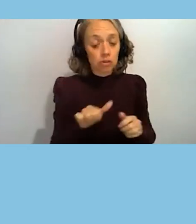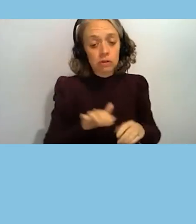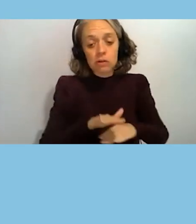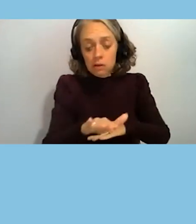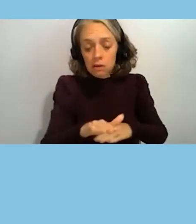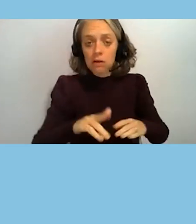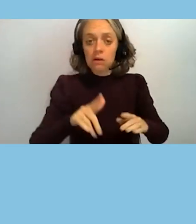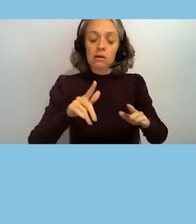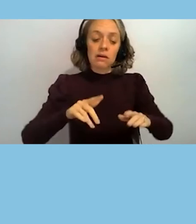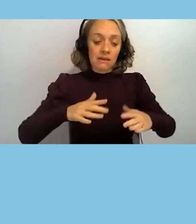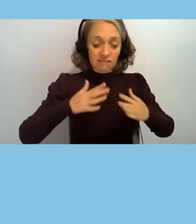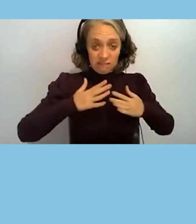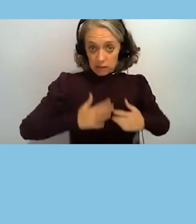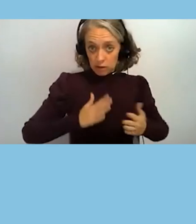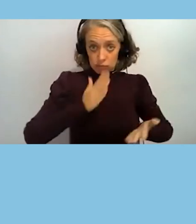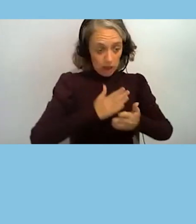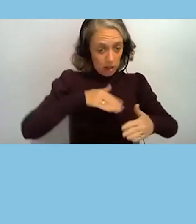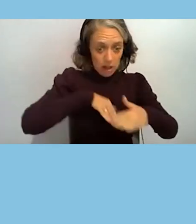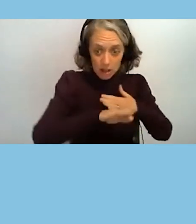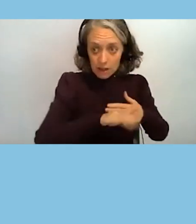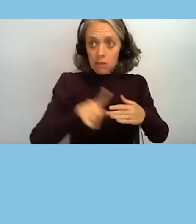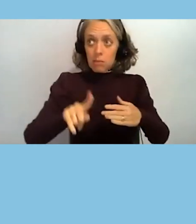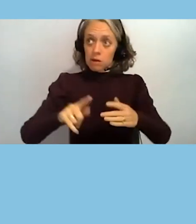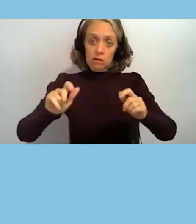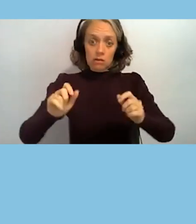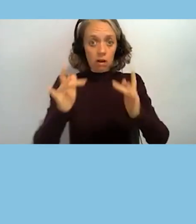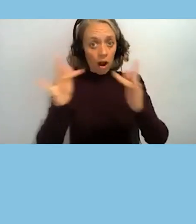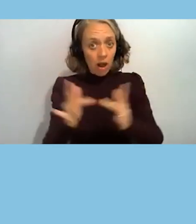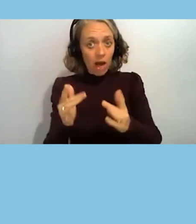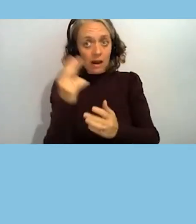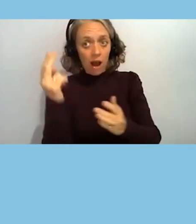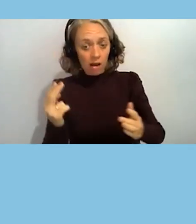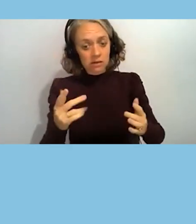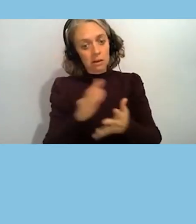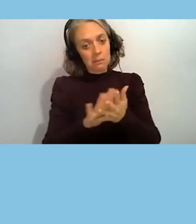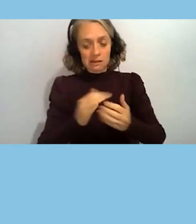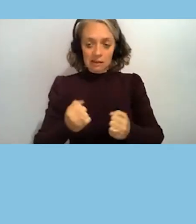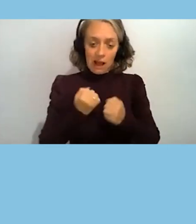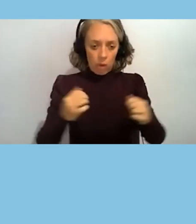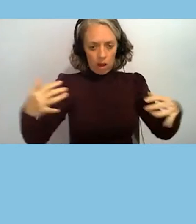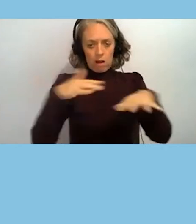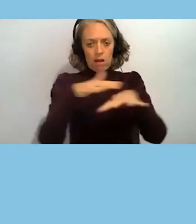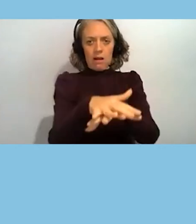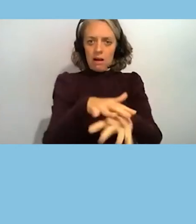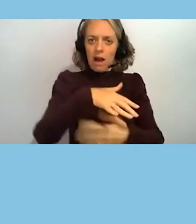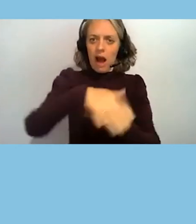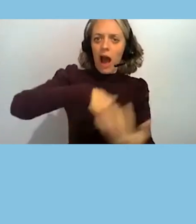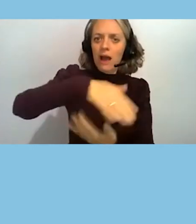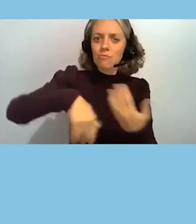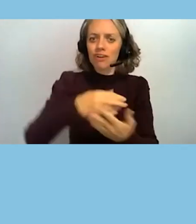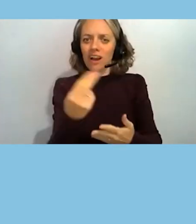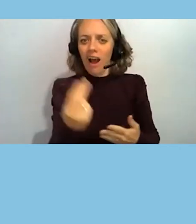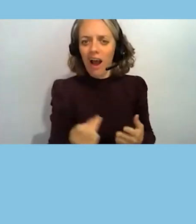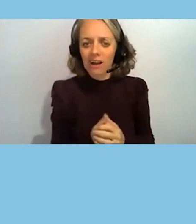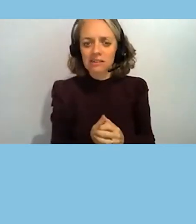the physical and the virtual spaces of art, into our hopefully hybrid art future. Which is to say,